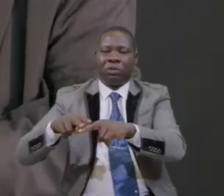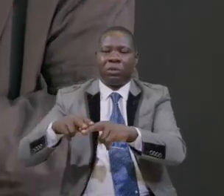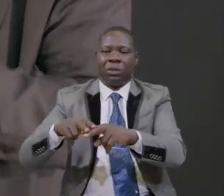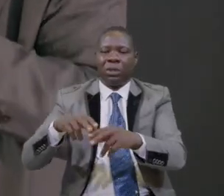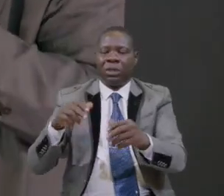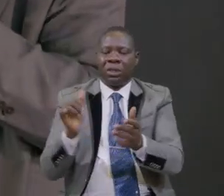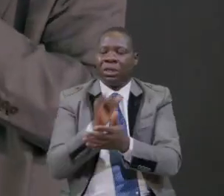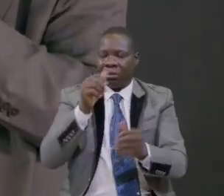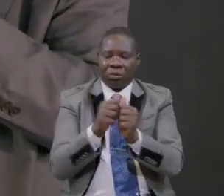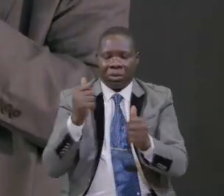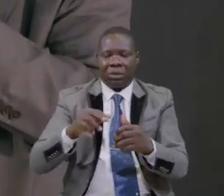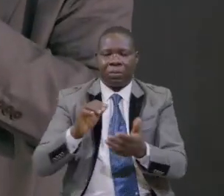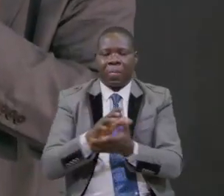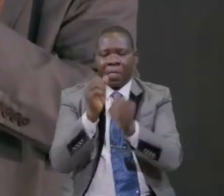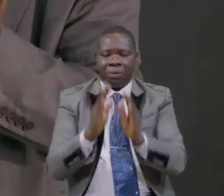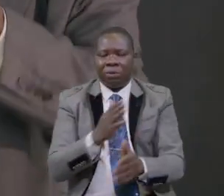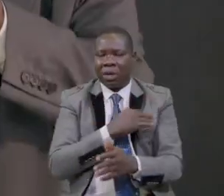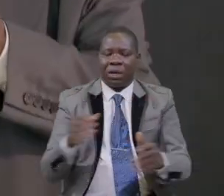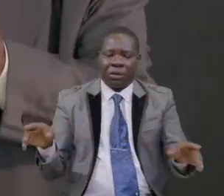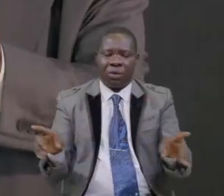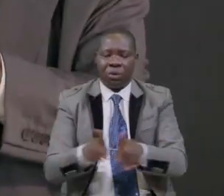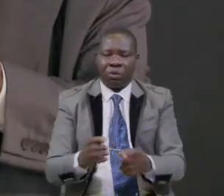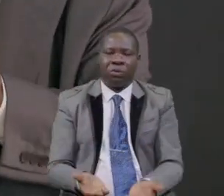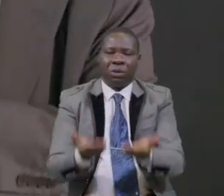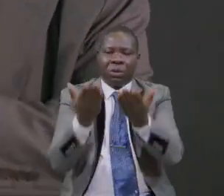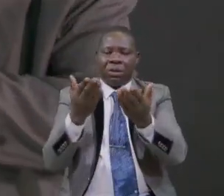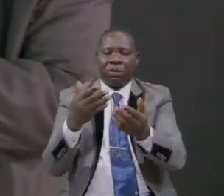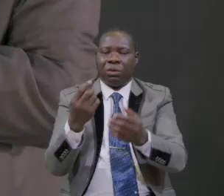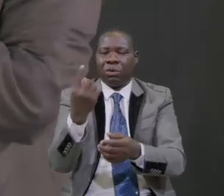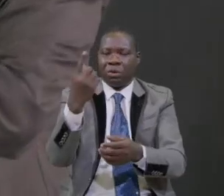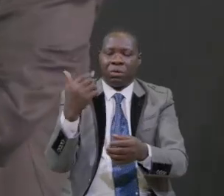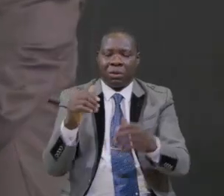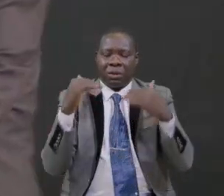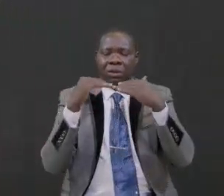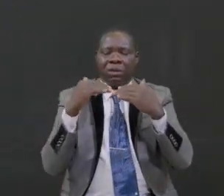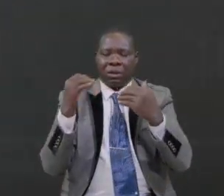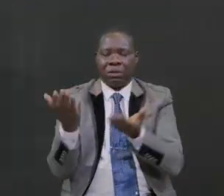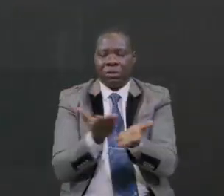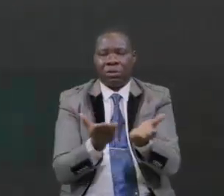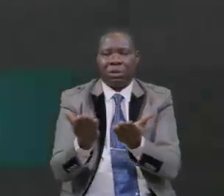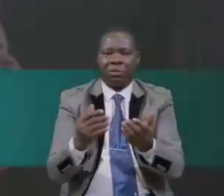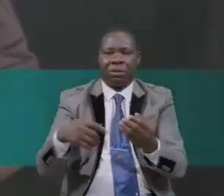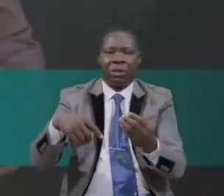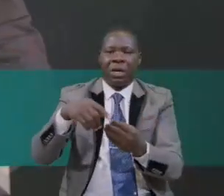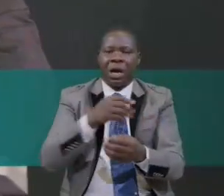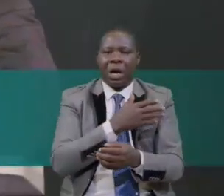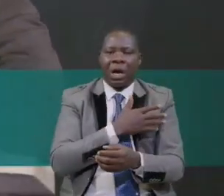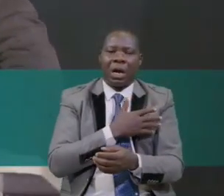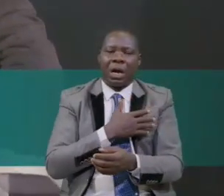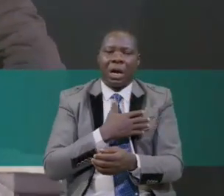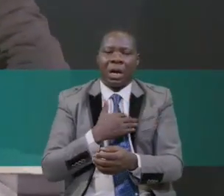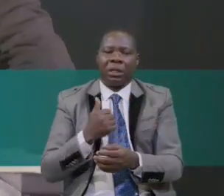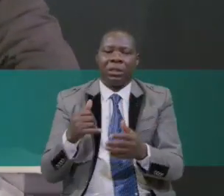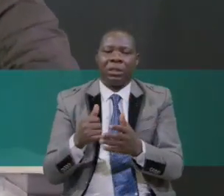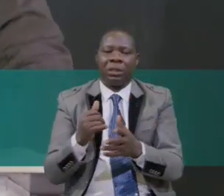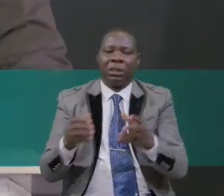also raises up the standard of servanthood around him, and he adds value. You